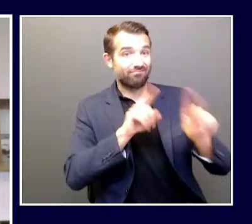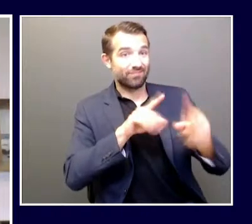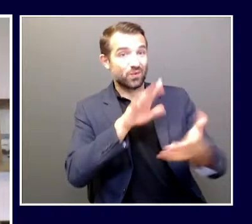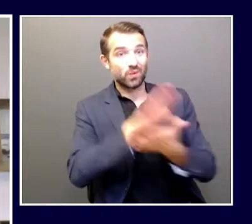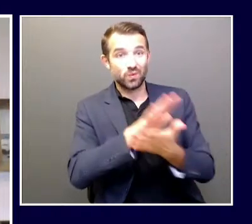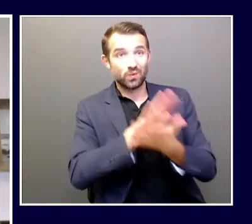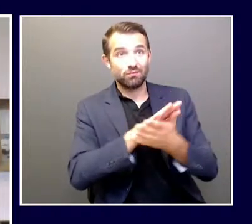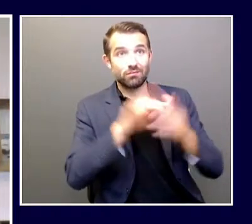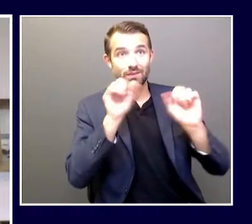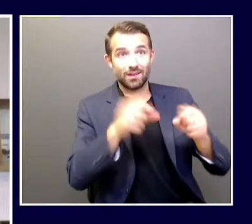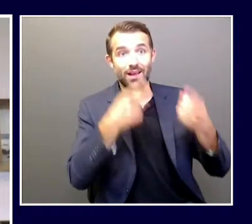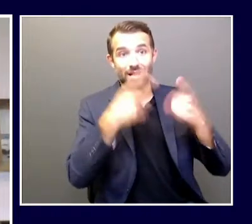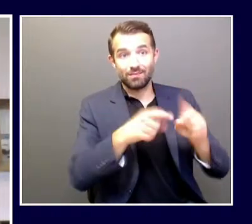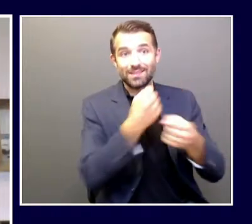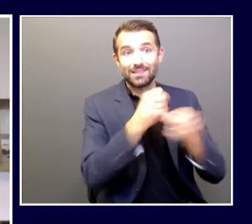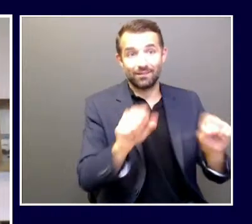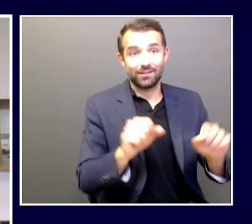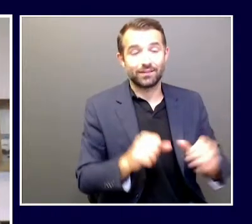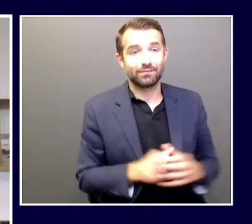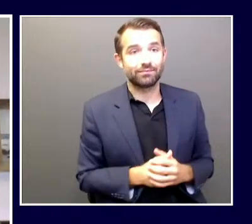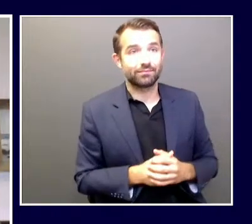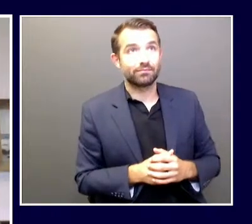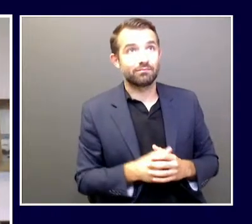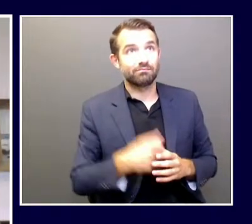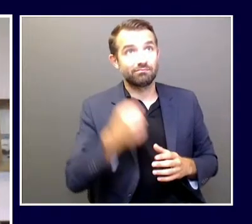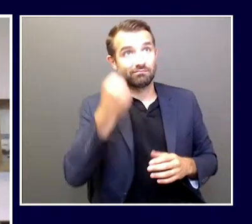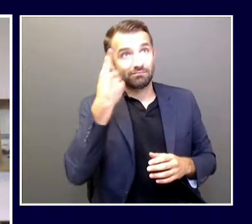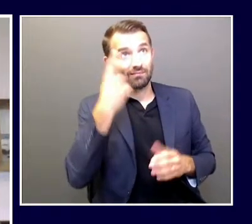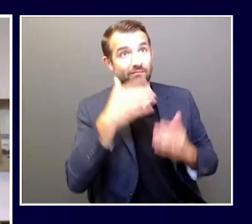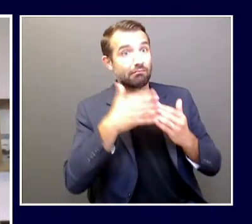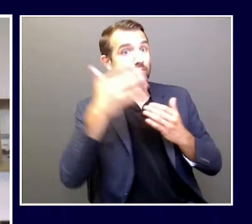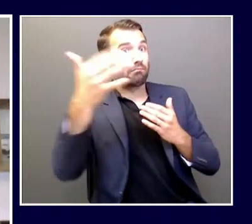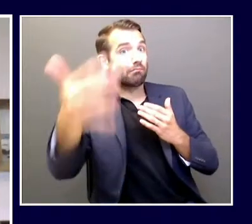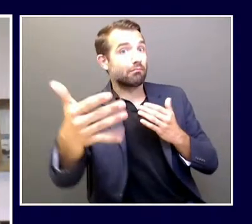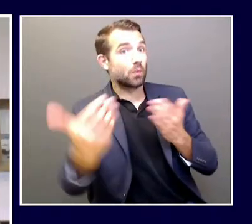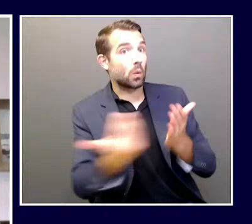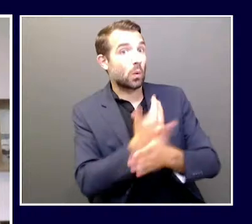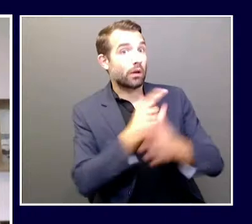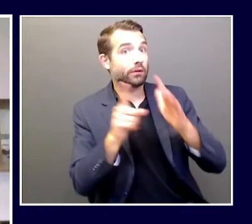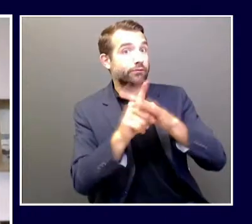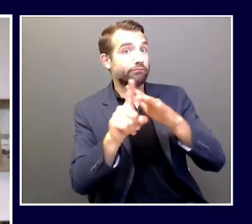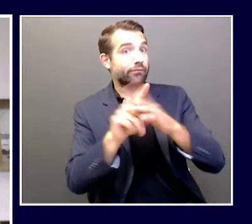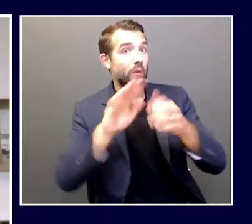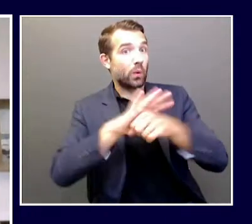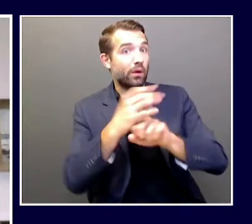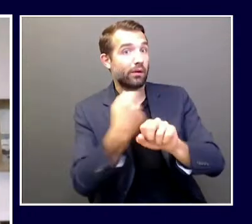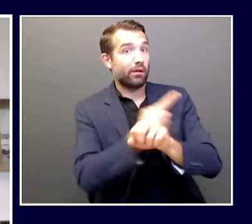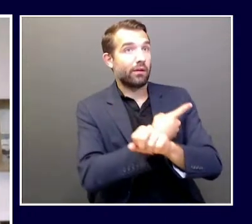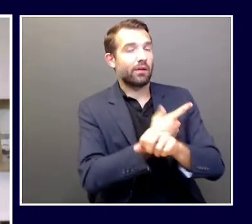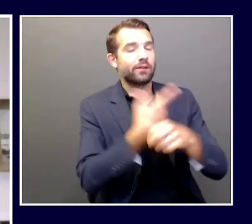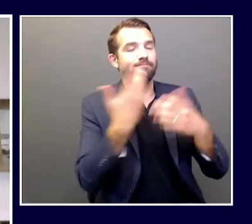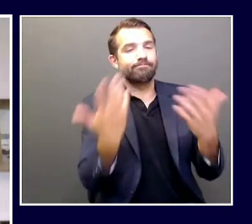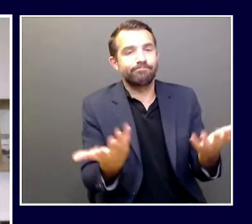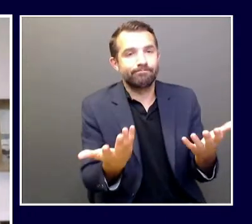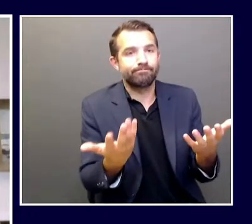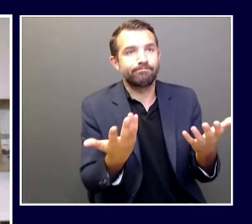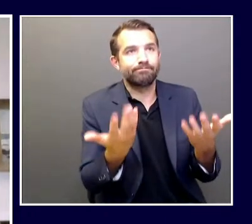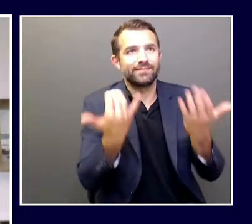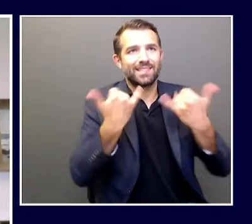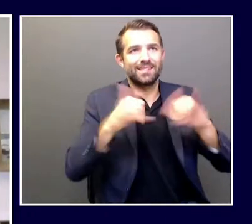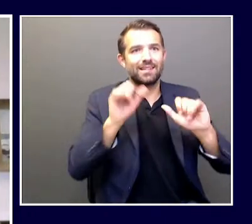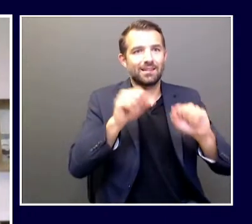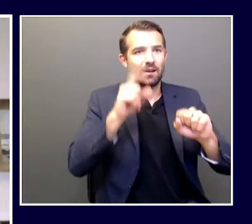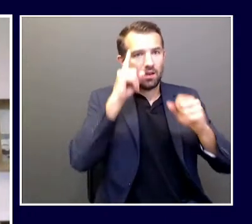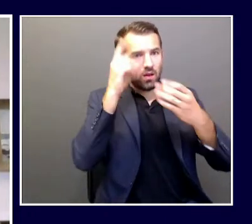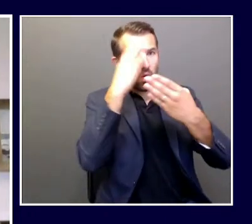based on things like the next variant out there. So we still need to retain our flexibility. Thank you. Thanks, Mel. Let me go